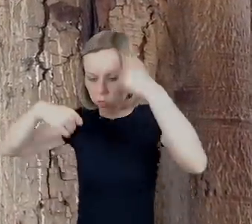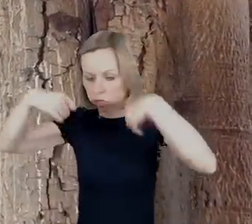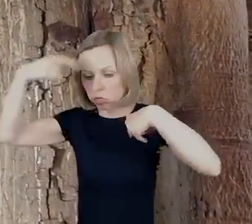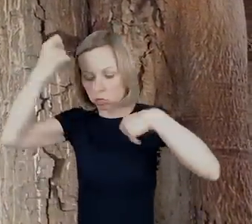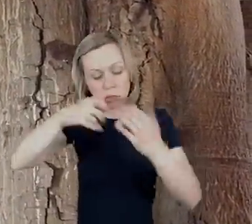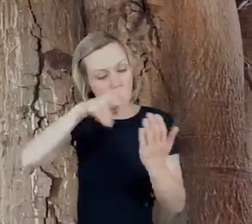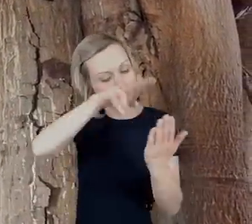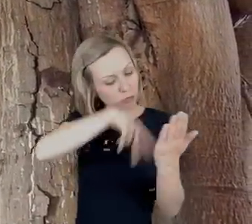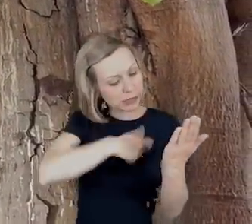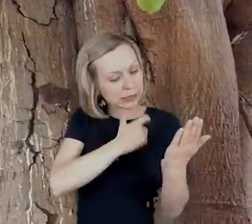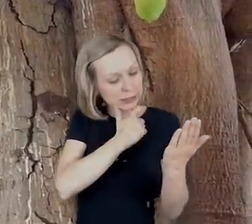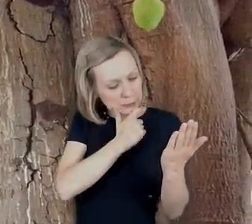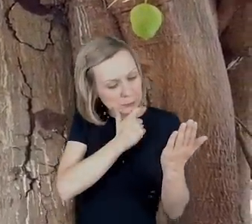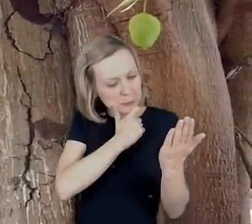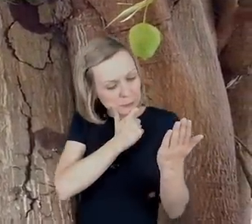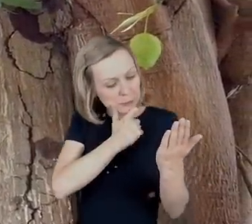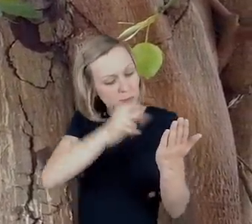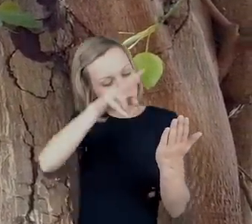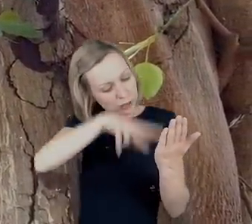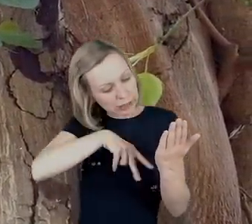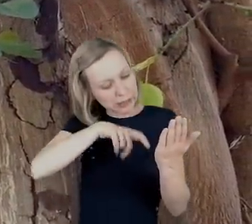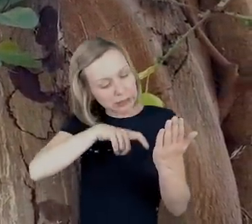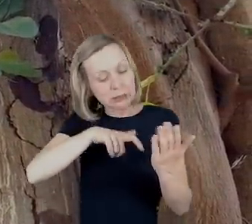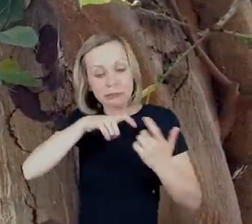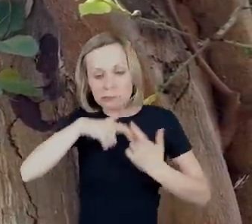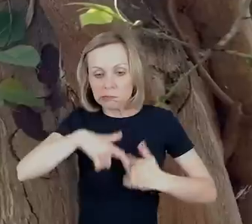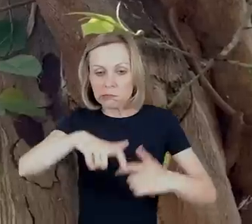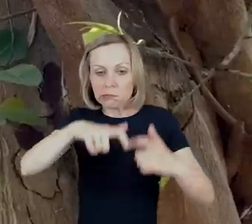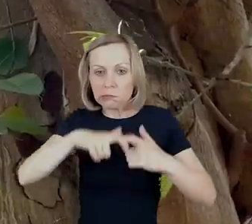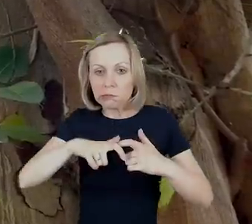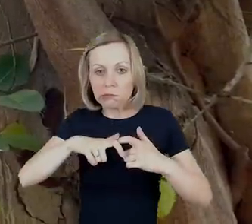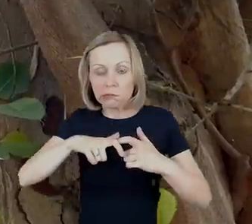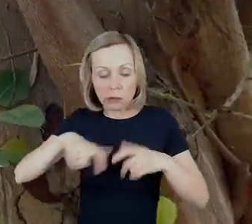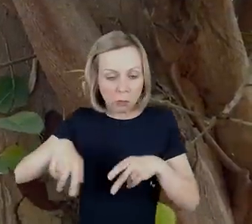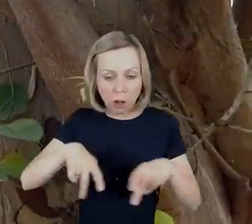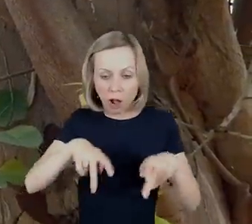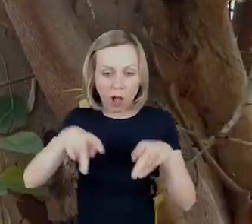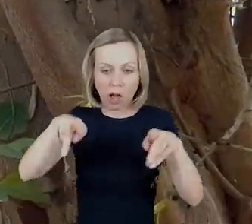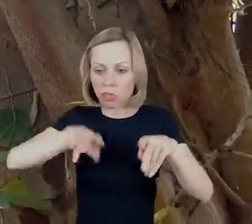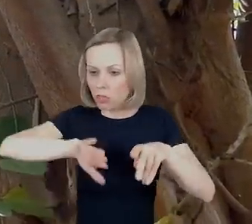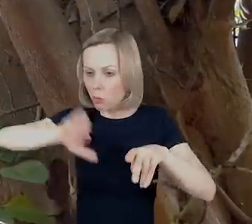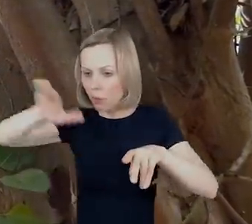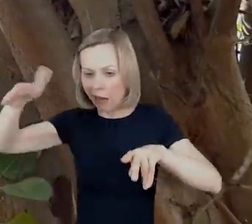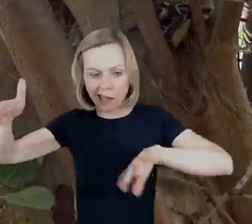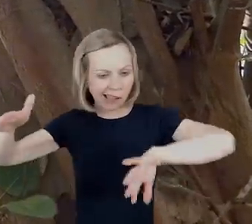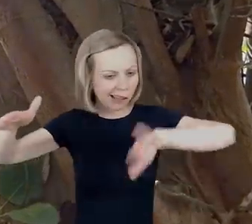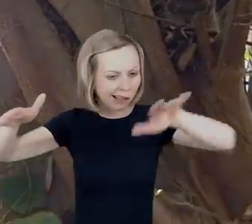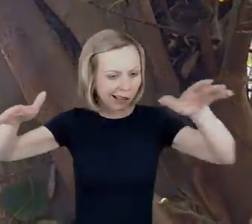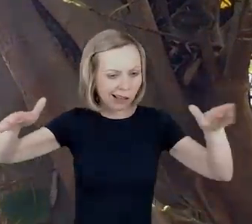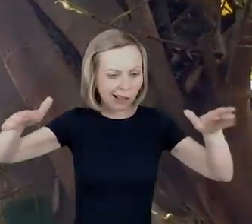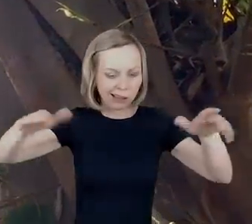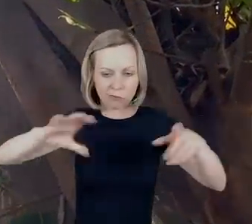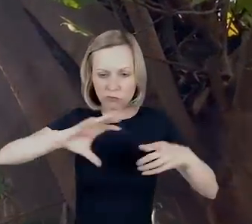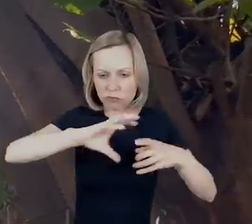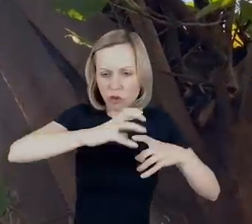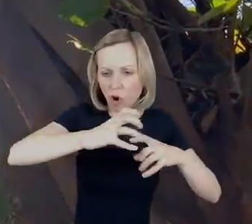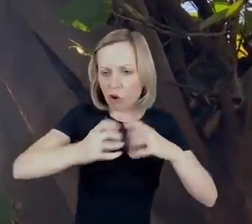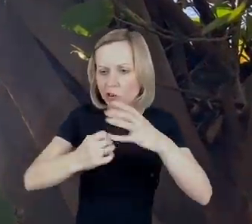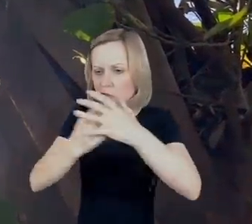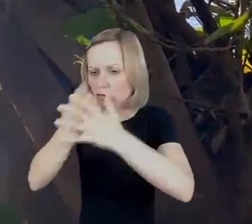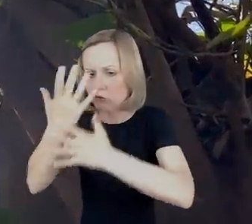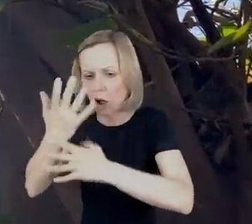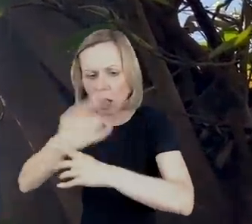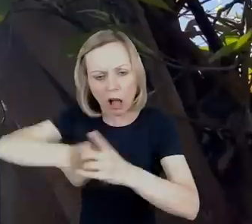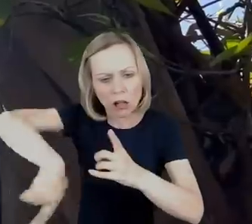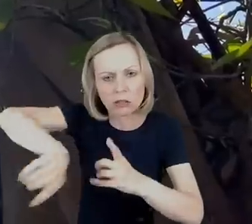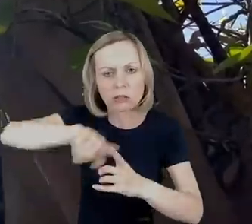reading a little bit more. The path banked with rocks and grasses and blue thistles. Each time